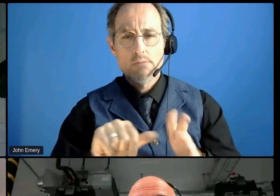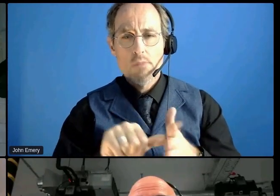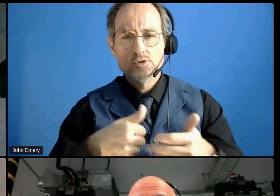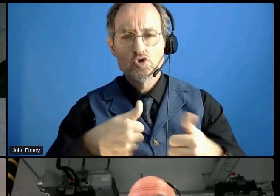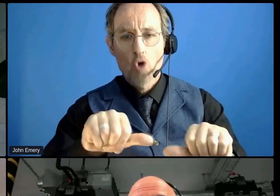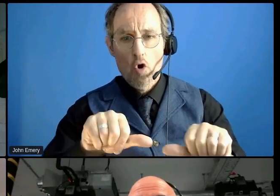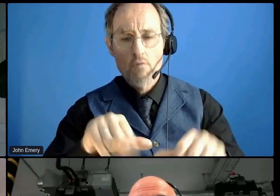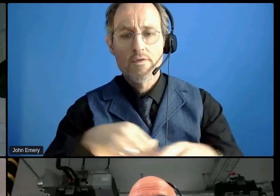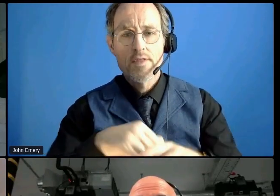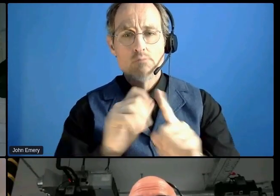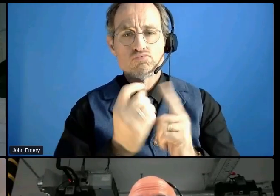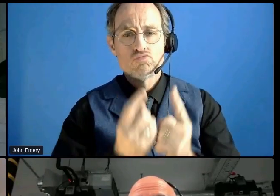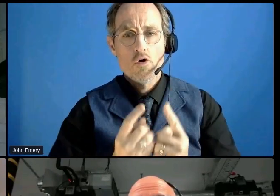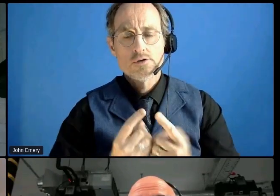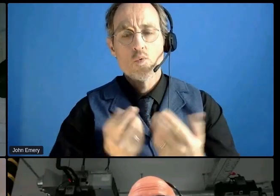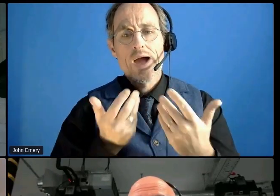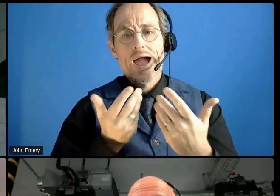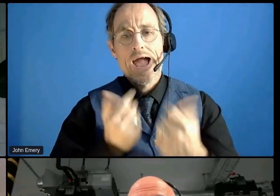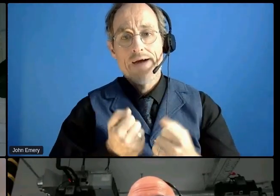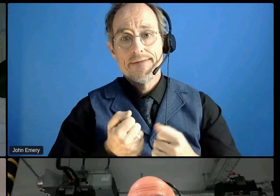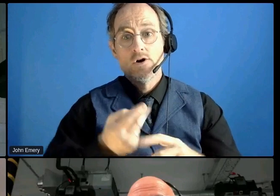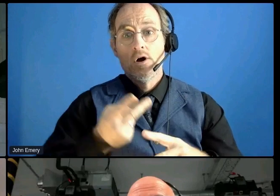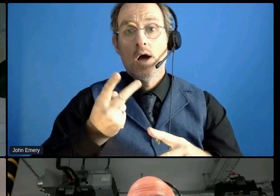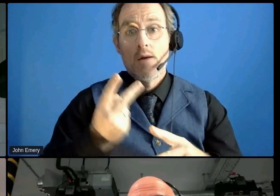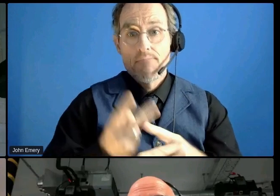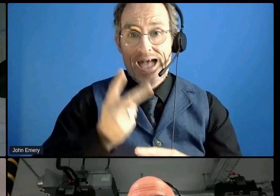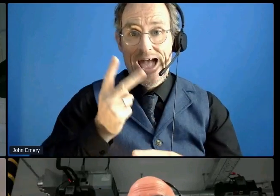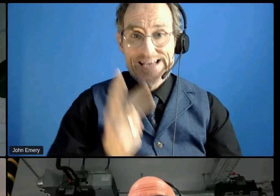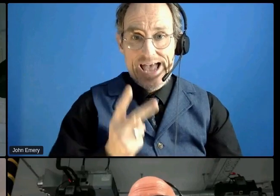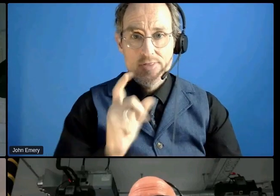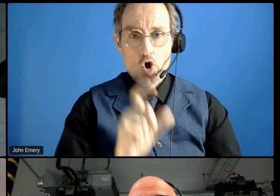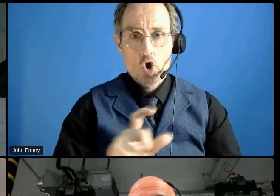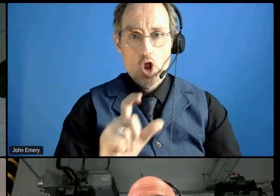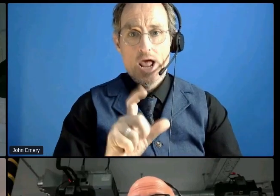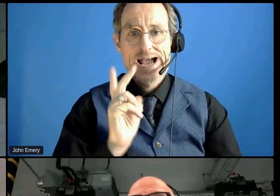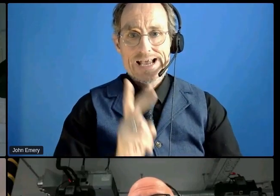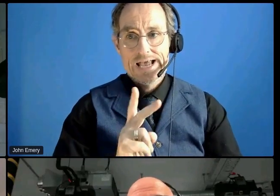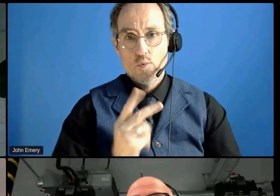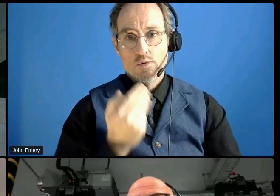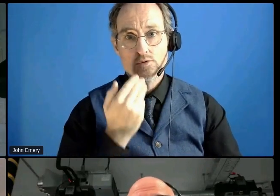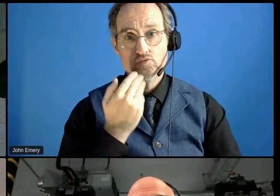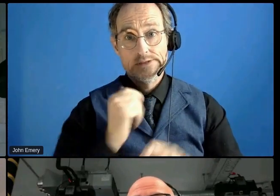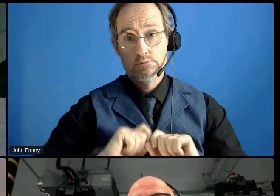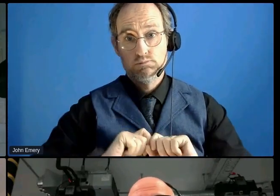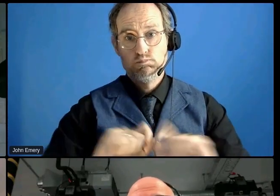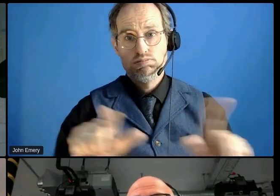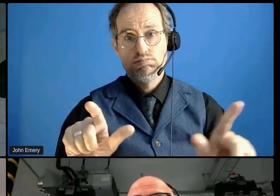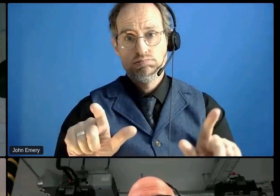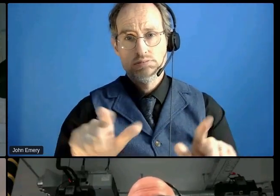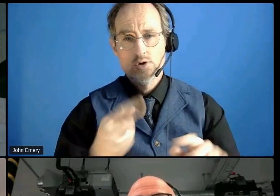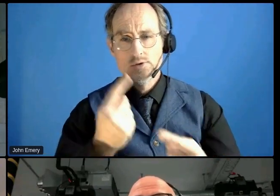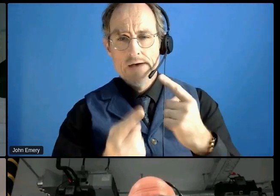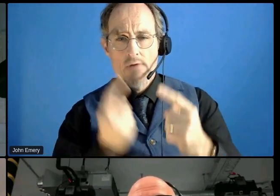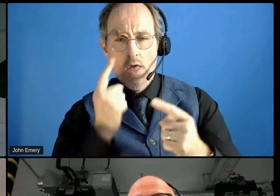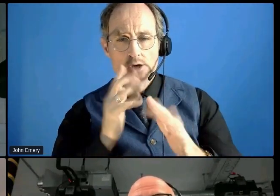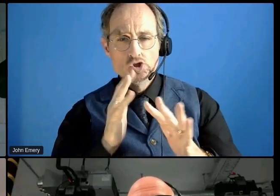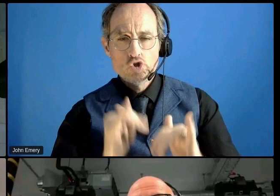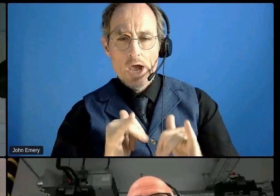to call me the lone evangelist, which is quite funny how far we've moved on. I really feel that now accessibility